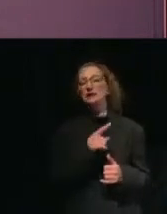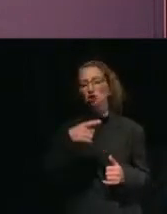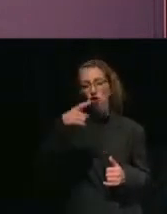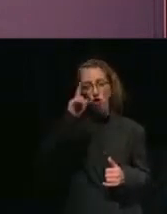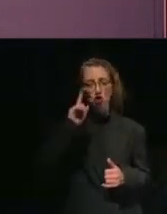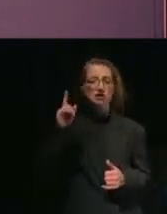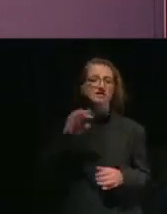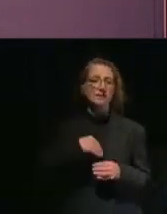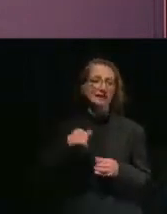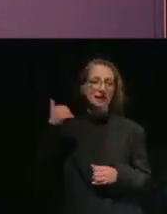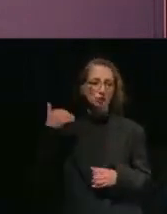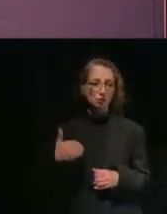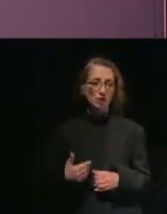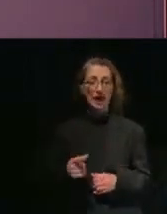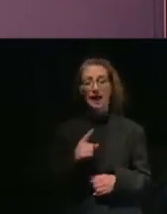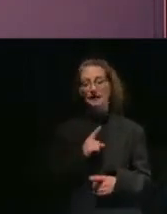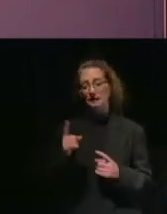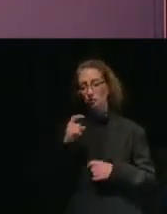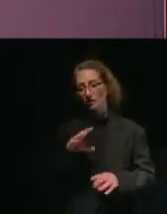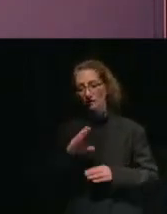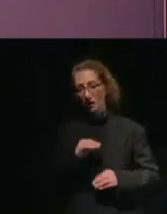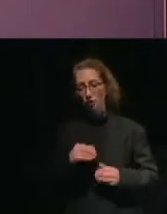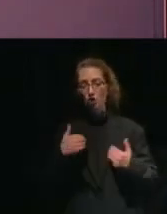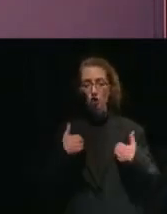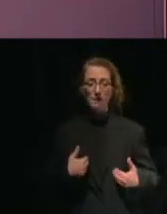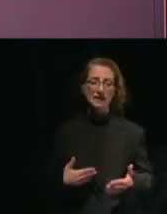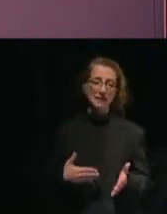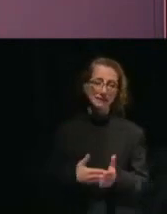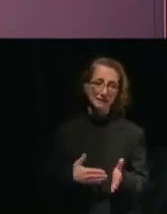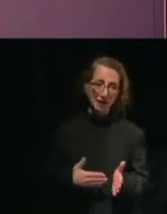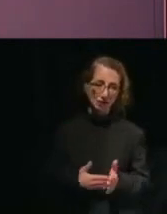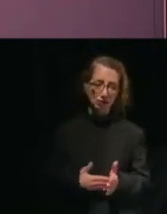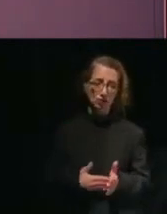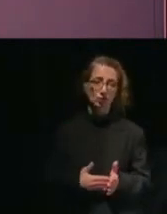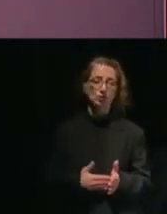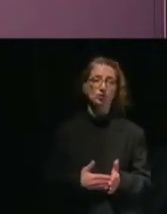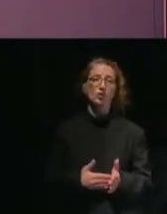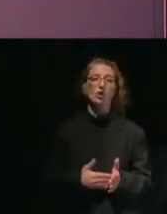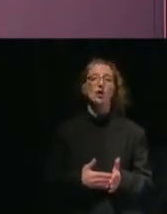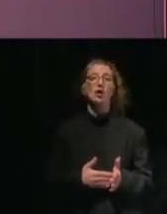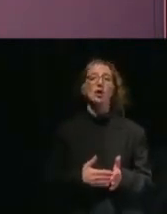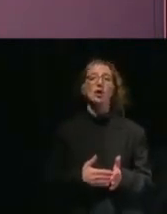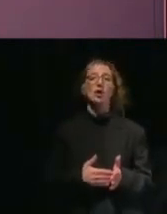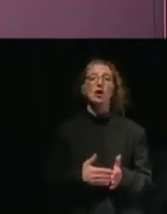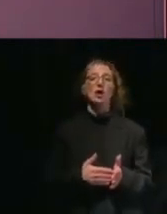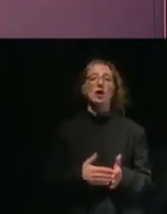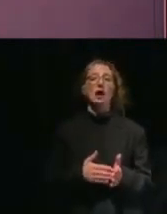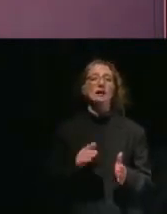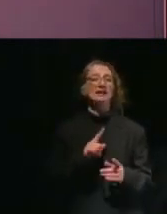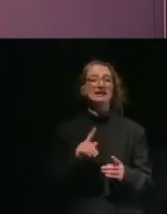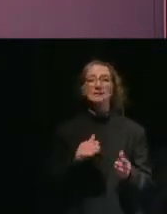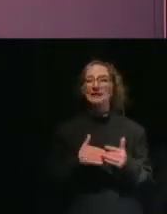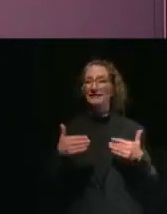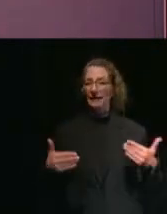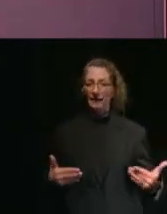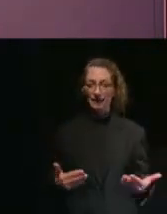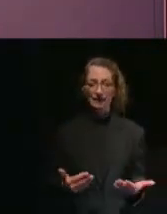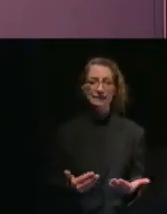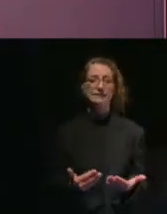One's own migration background, a non-German family background, different physical